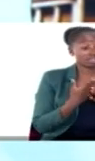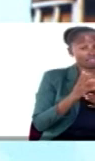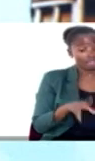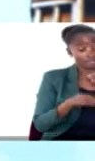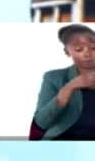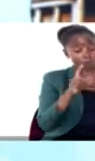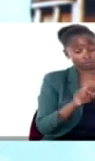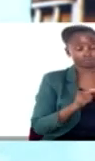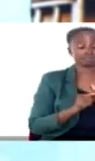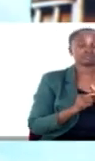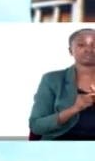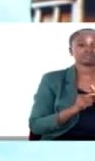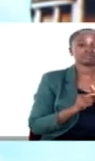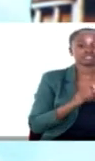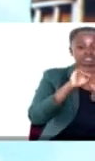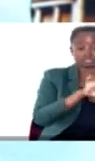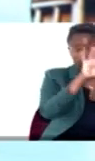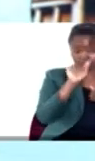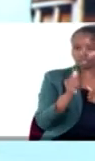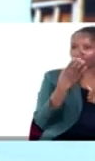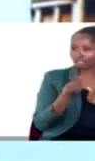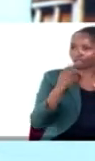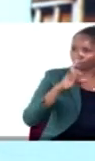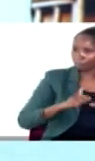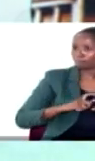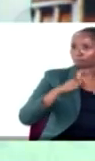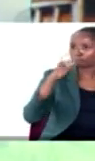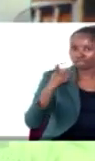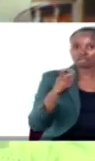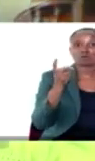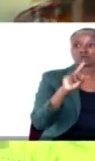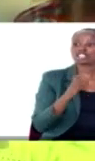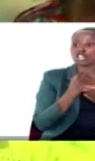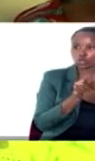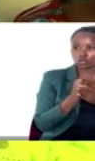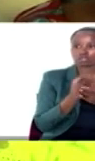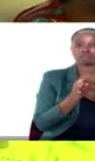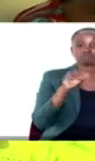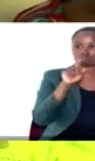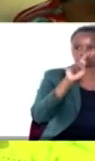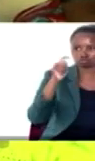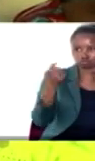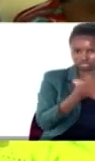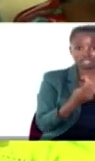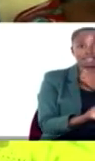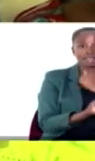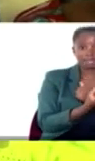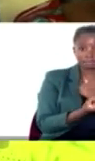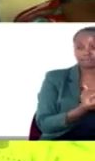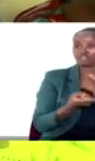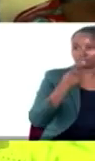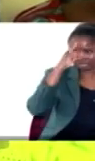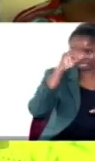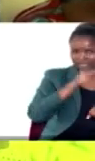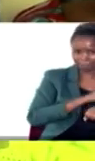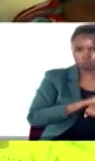in South Africa face major social and economic challenges that arise from both the stubborn legacy